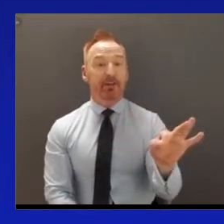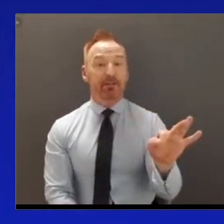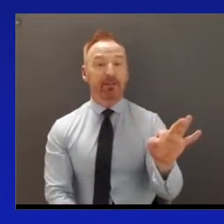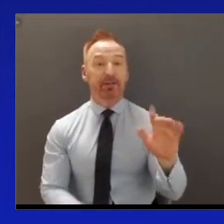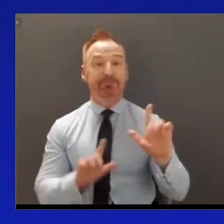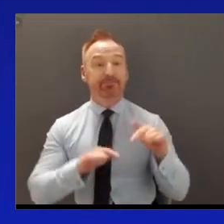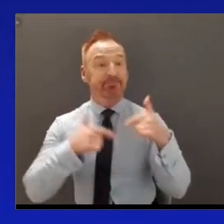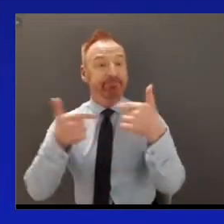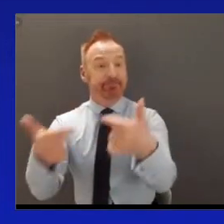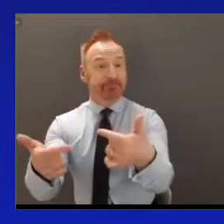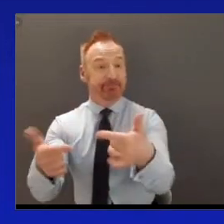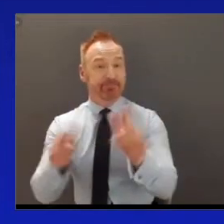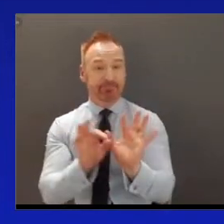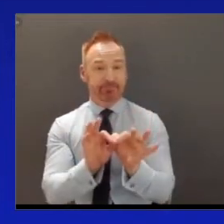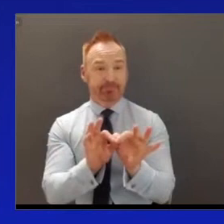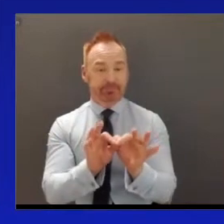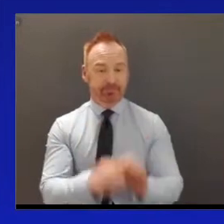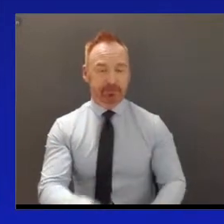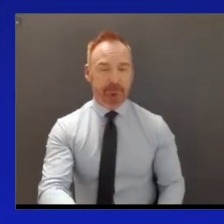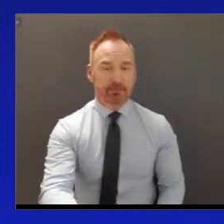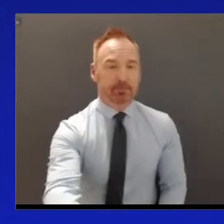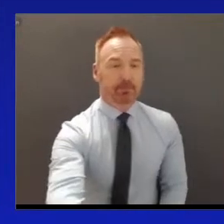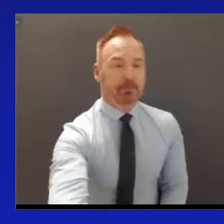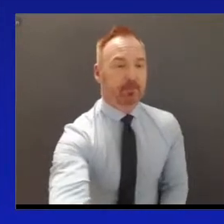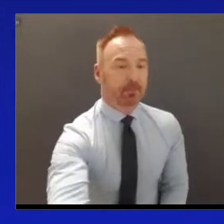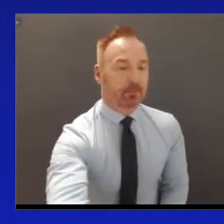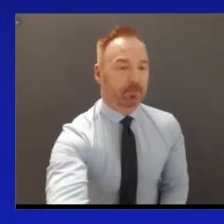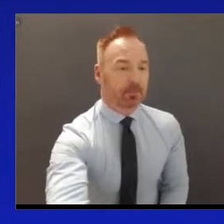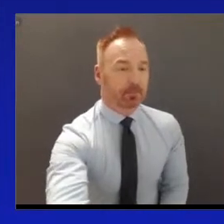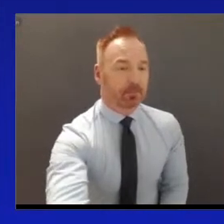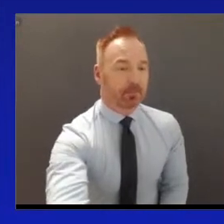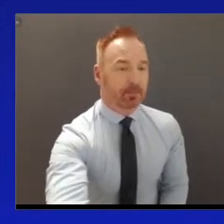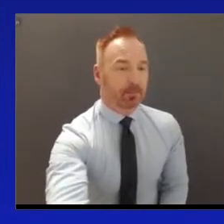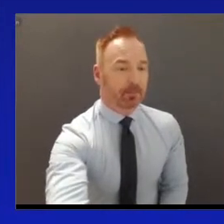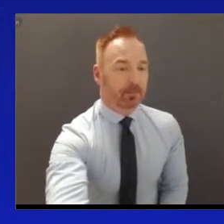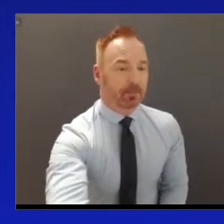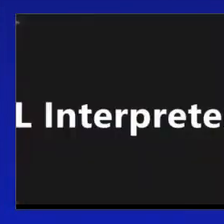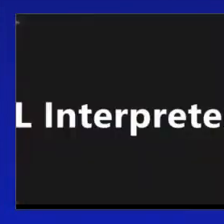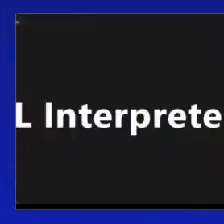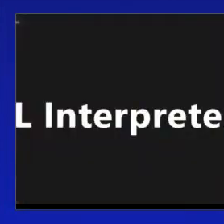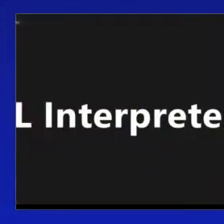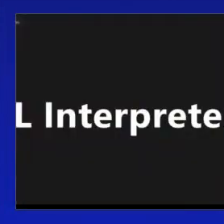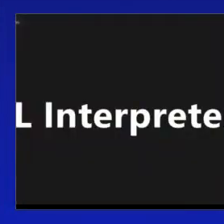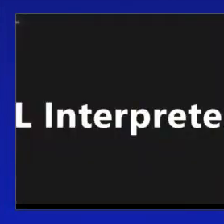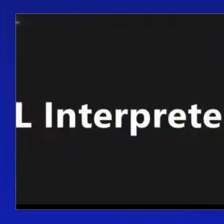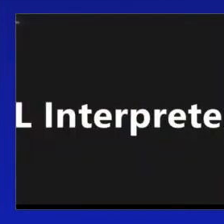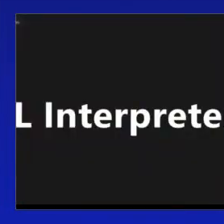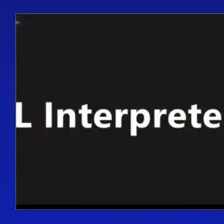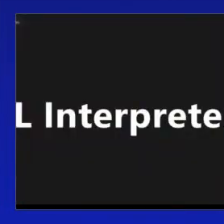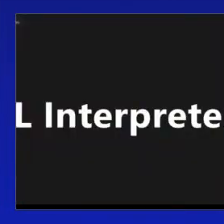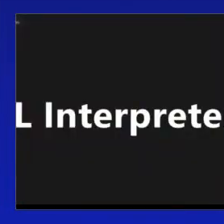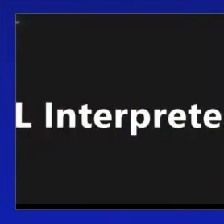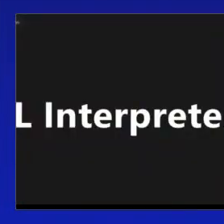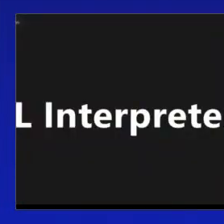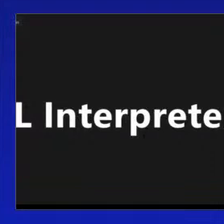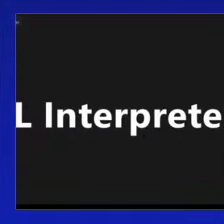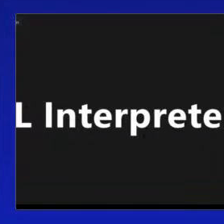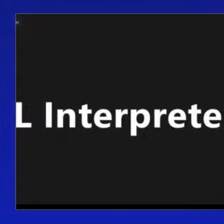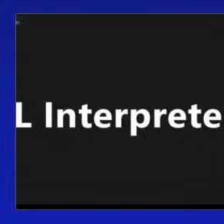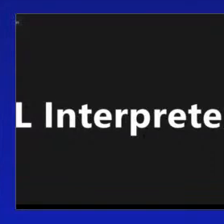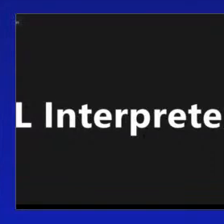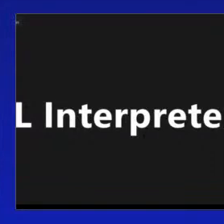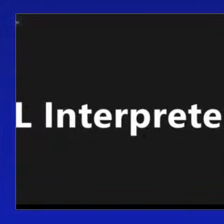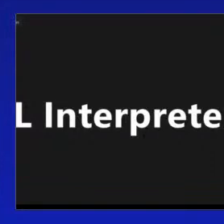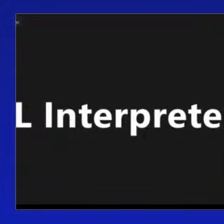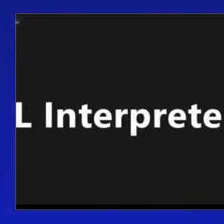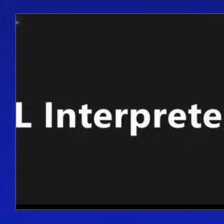Demonte, certainly I have to reiterate what Councillors King, Fleury, you've heard us. It is important that folks who don't have a